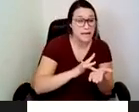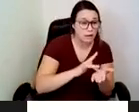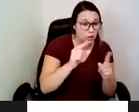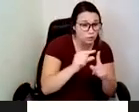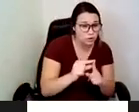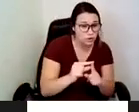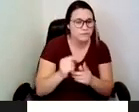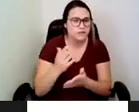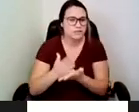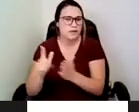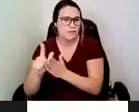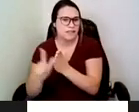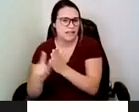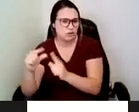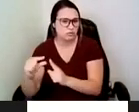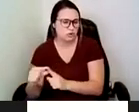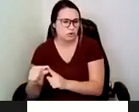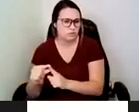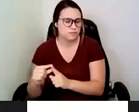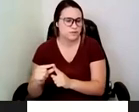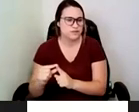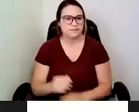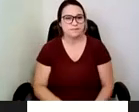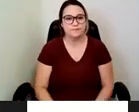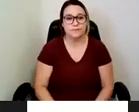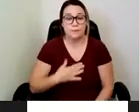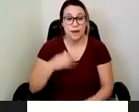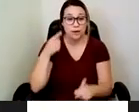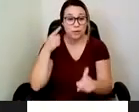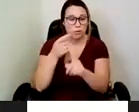of these by the end of the talk. Next slide.